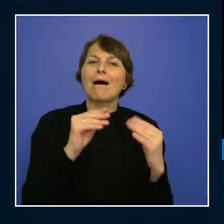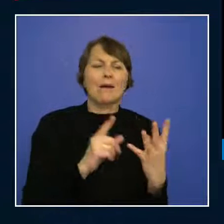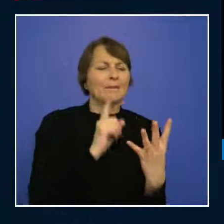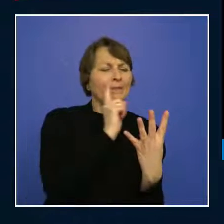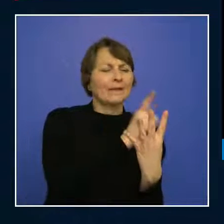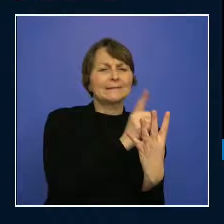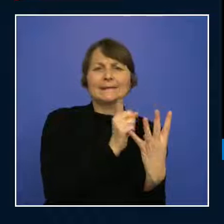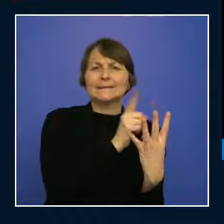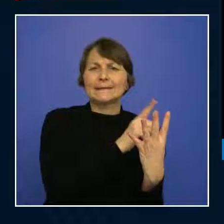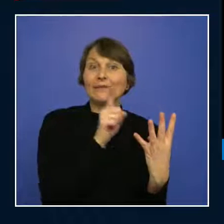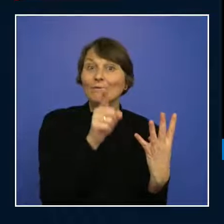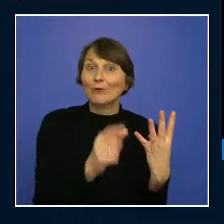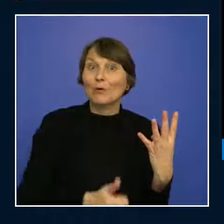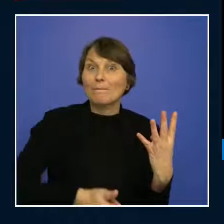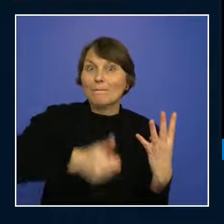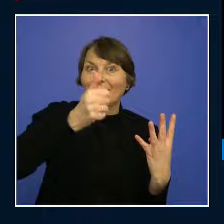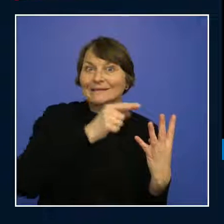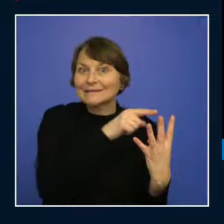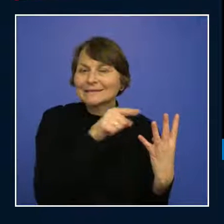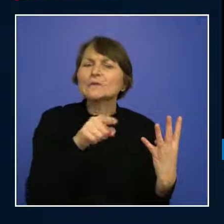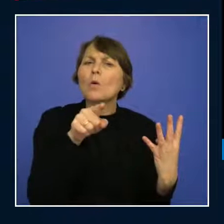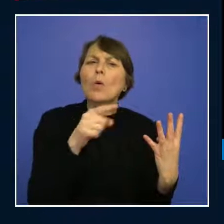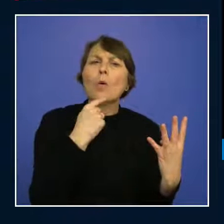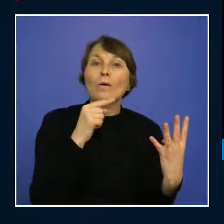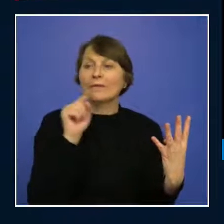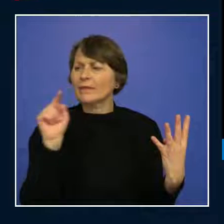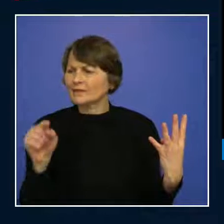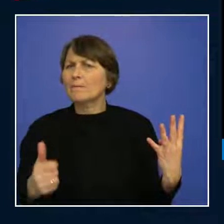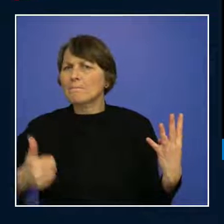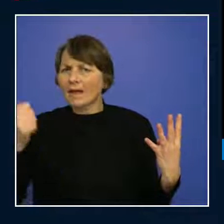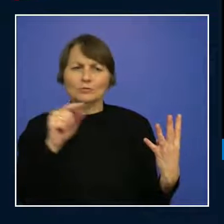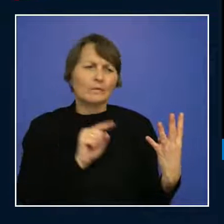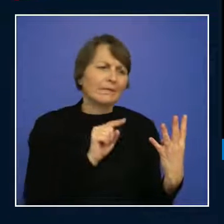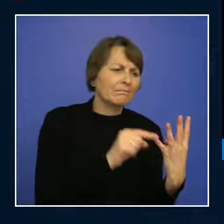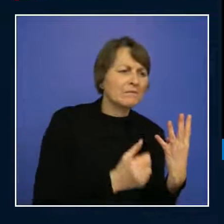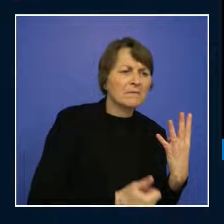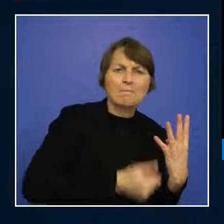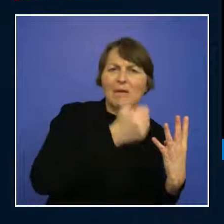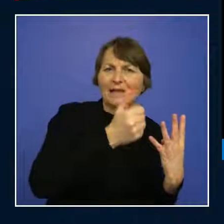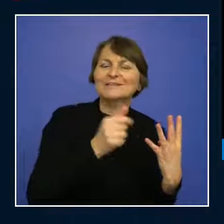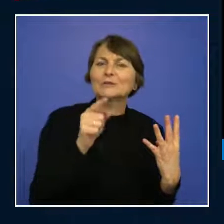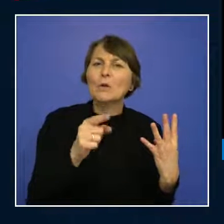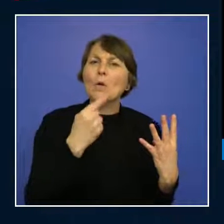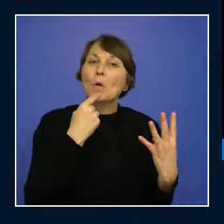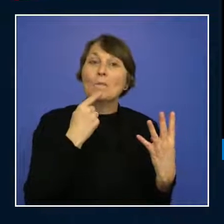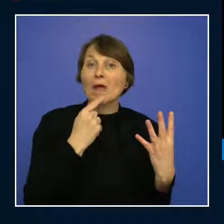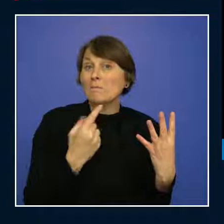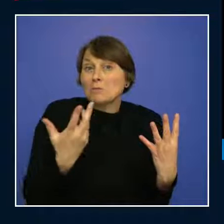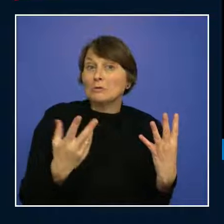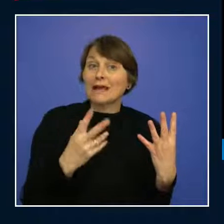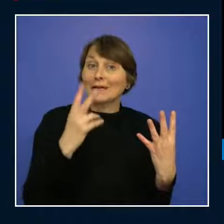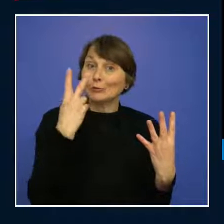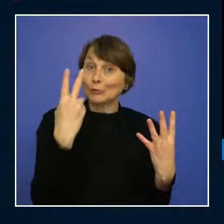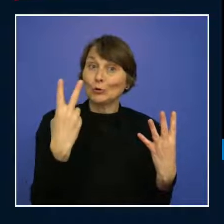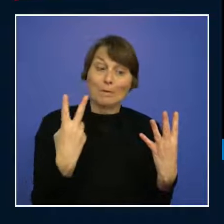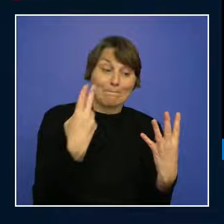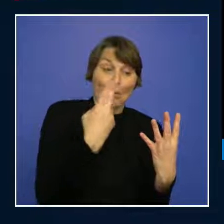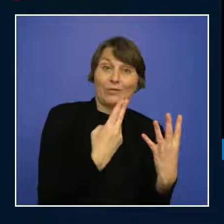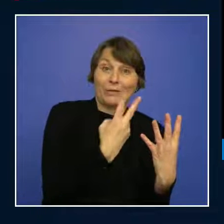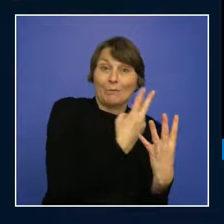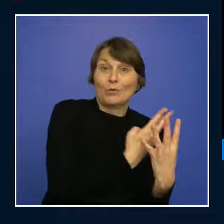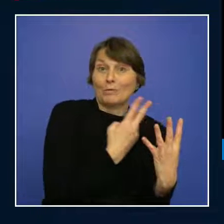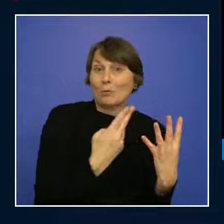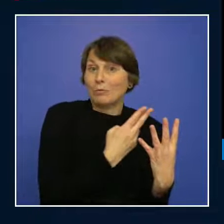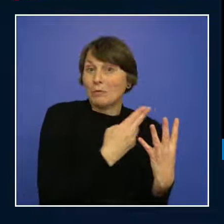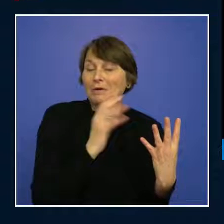for you, and when you should maybe use one versus the other, or maybe when you actually look to combine 2 of them together. There's lots of options here,